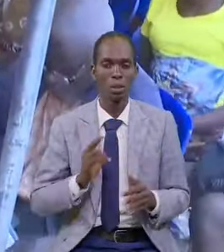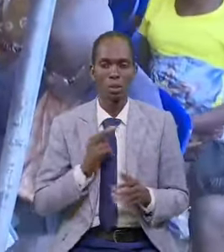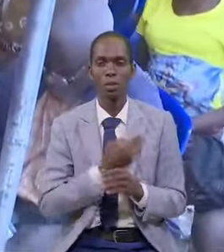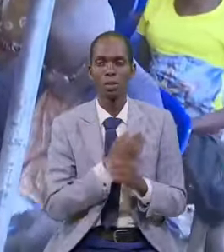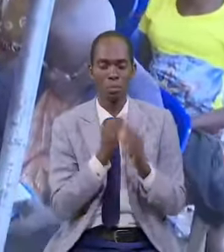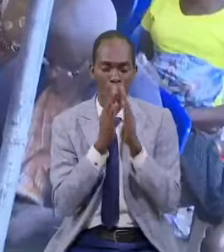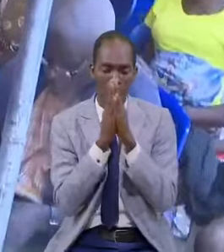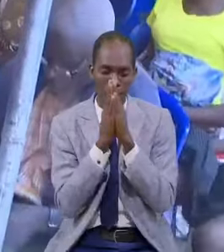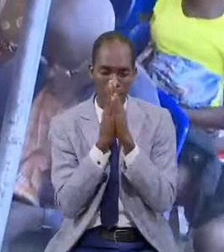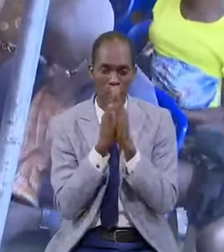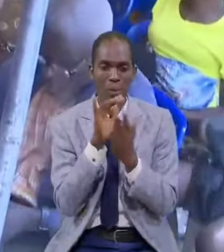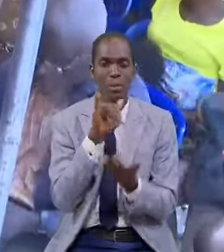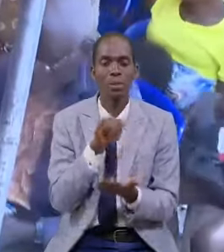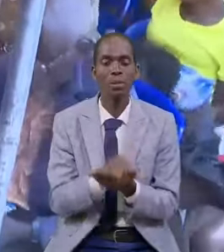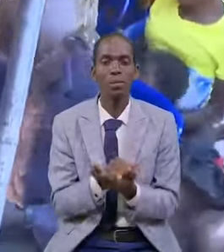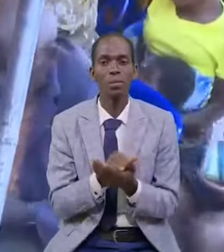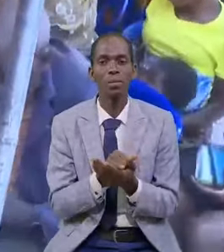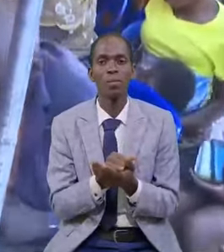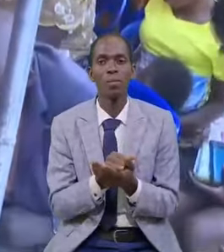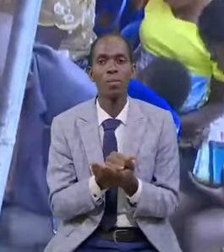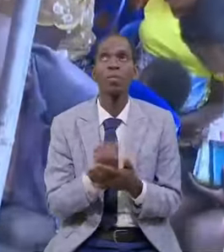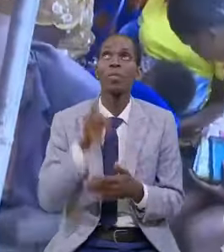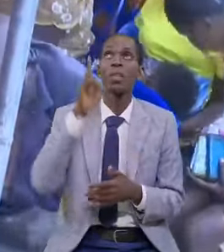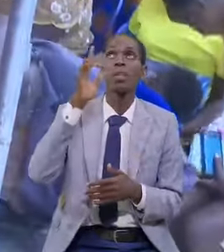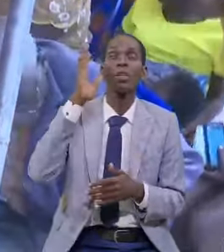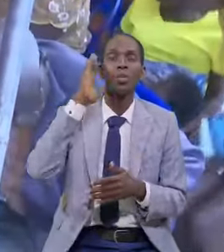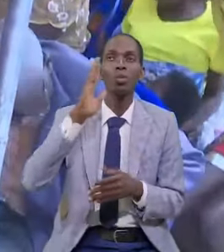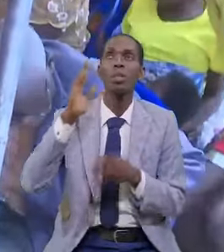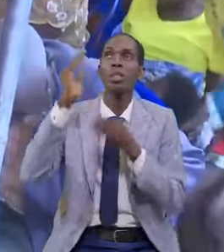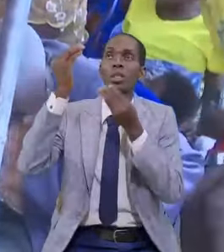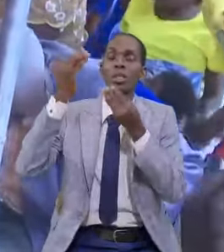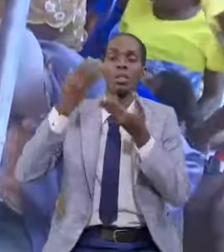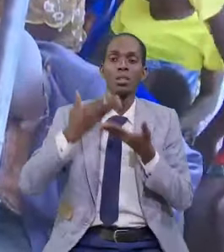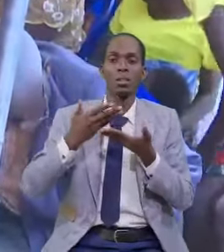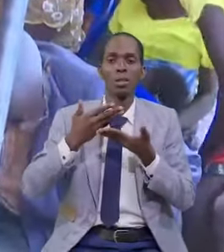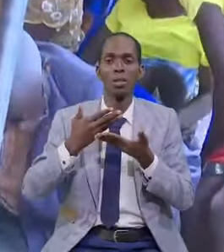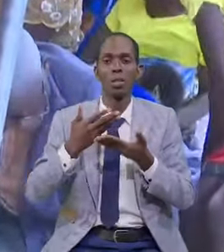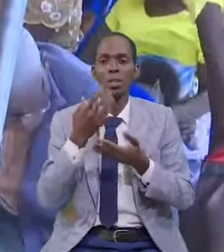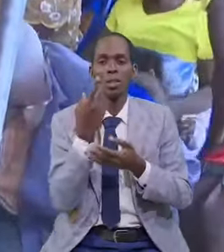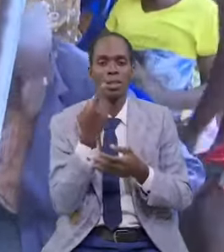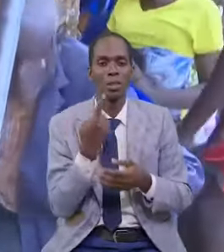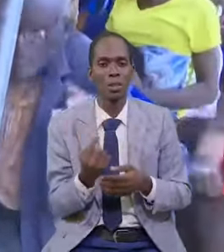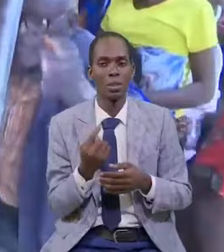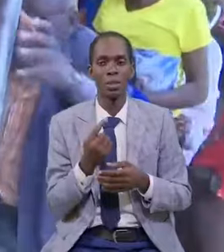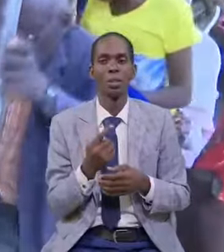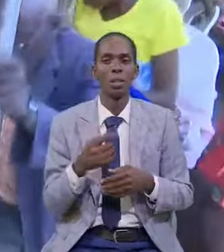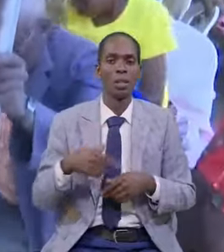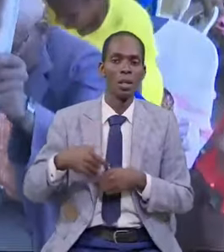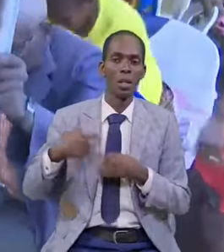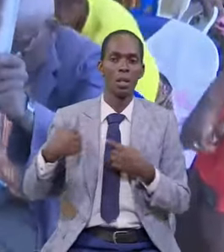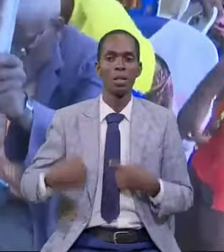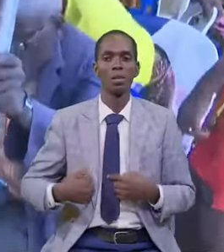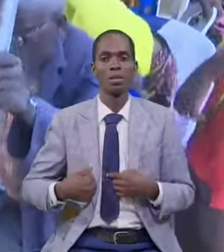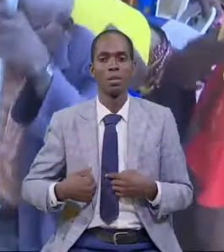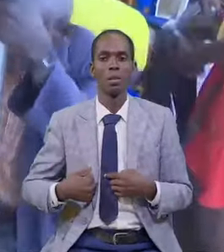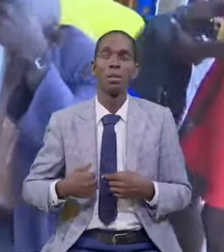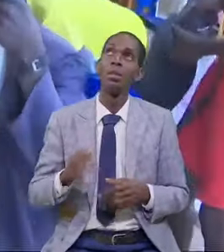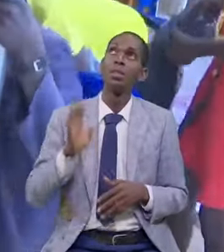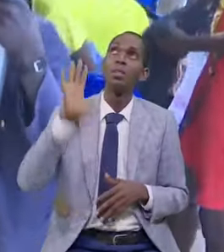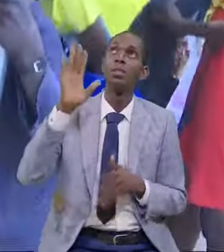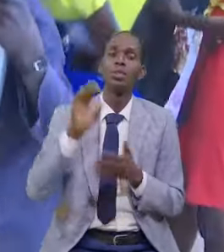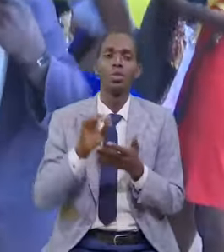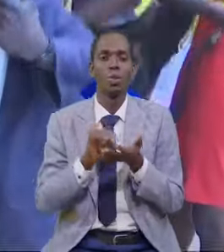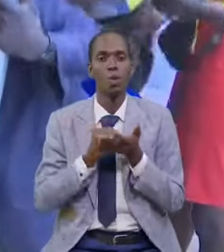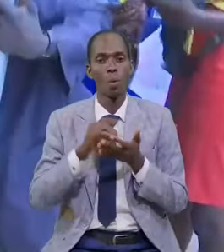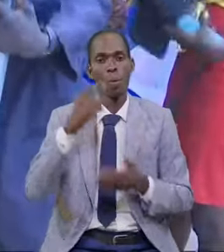that it give us a very heart is very mind